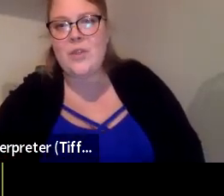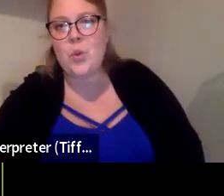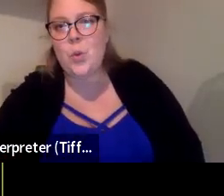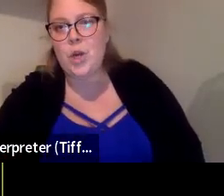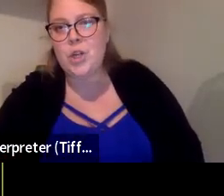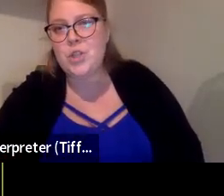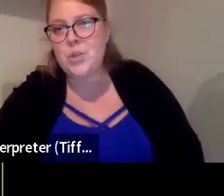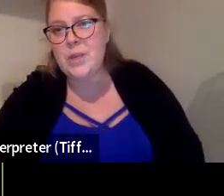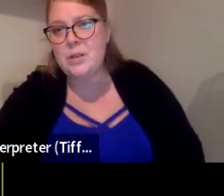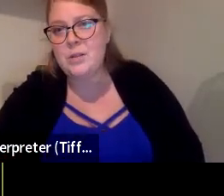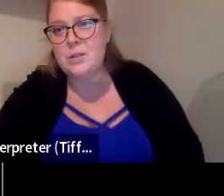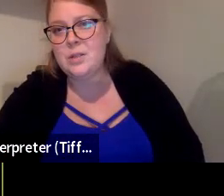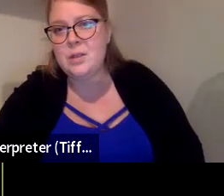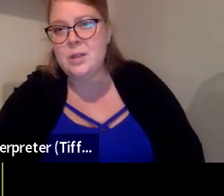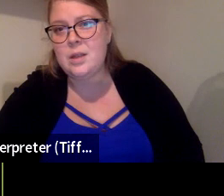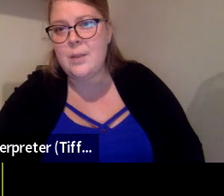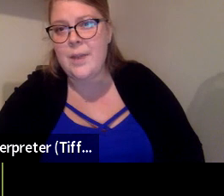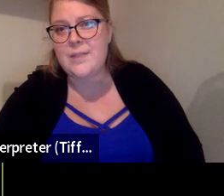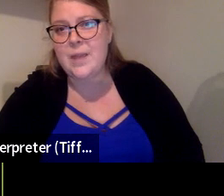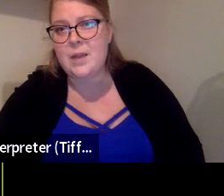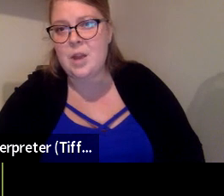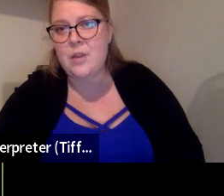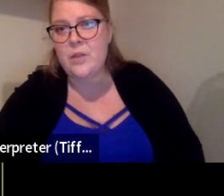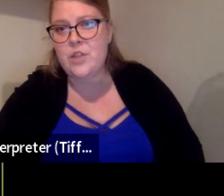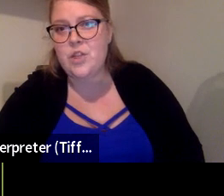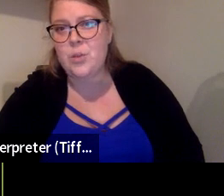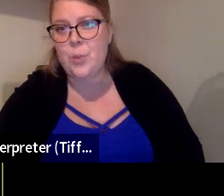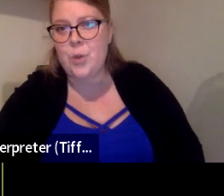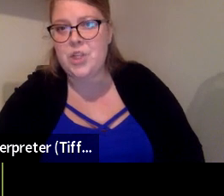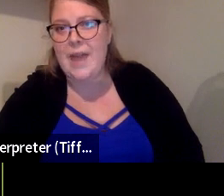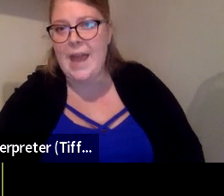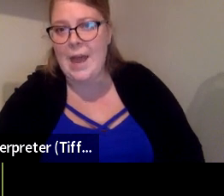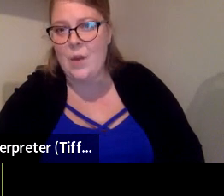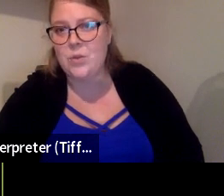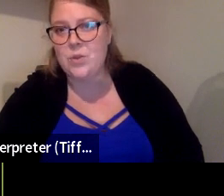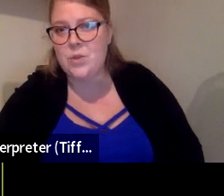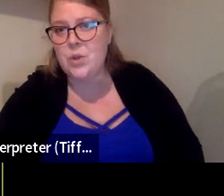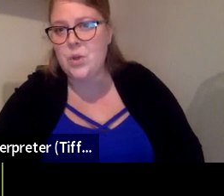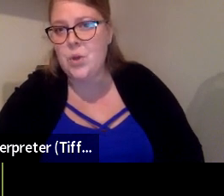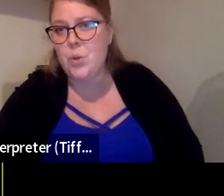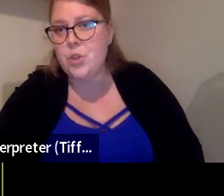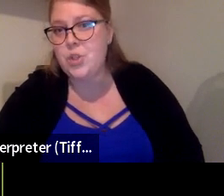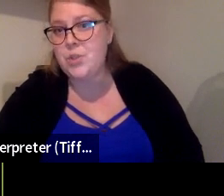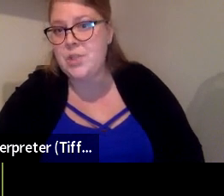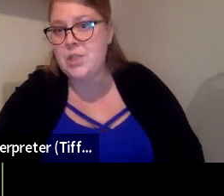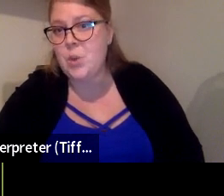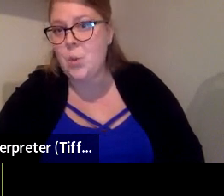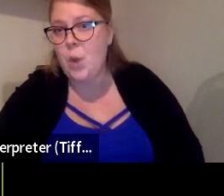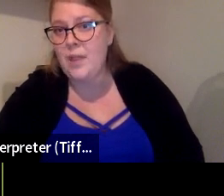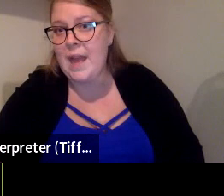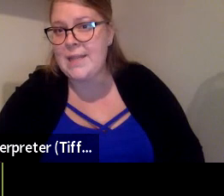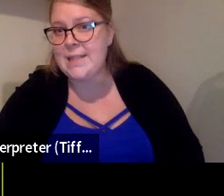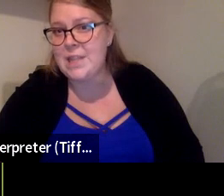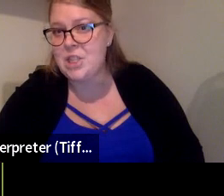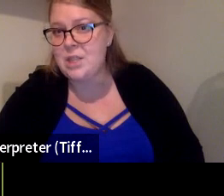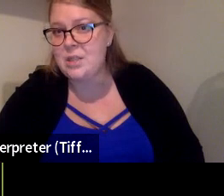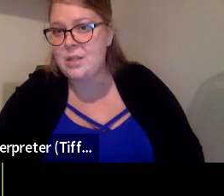So if you were to build a basement under the original portion of the house, would you still want